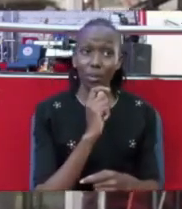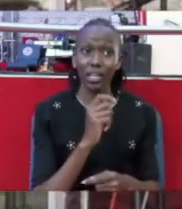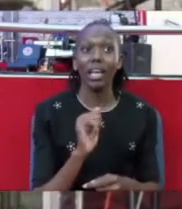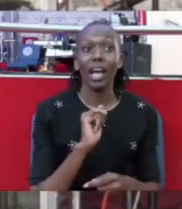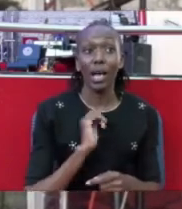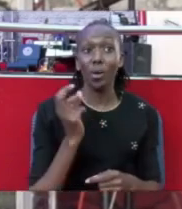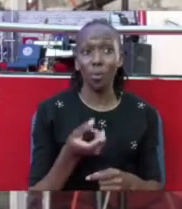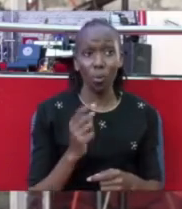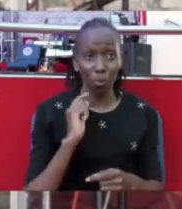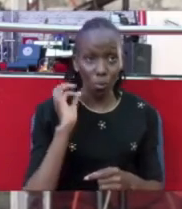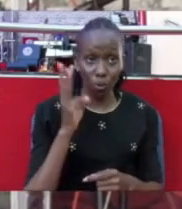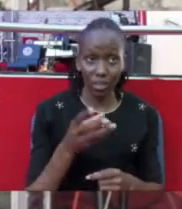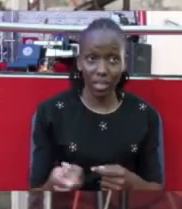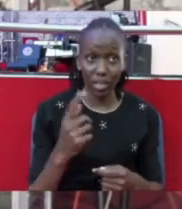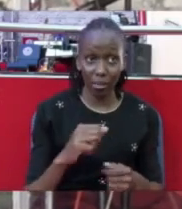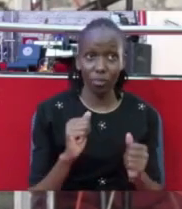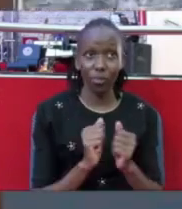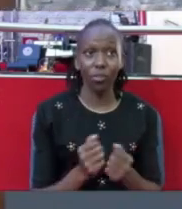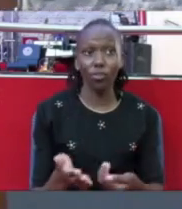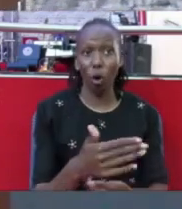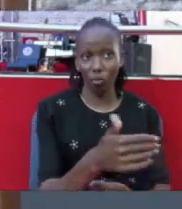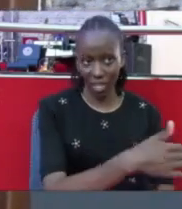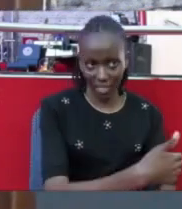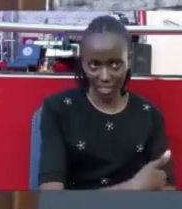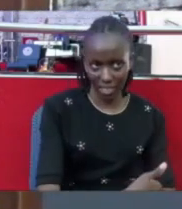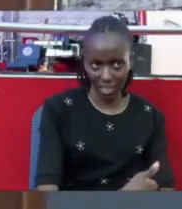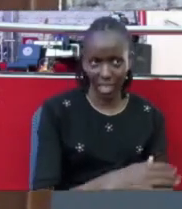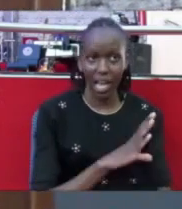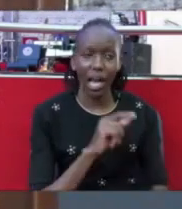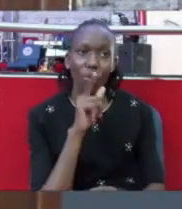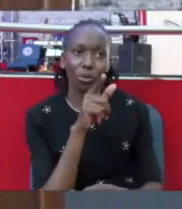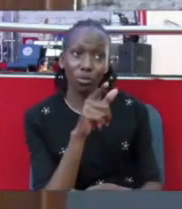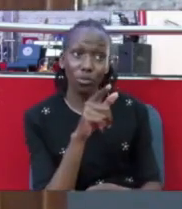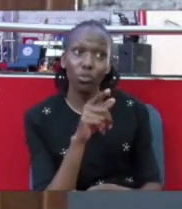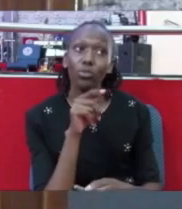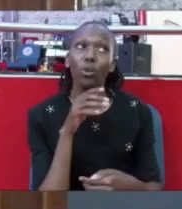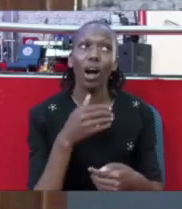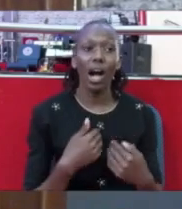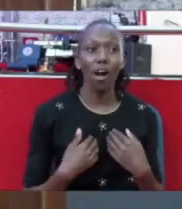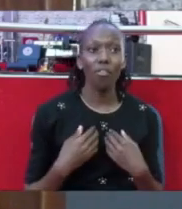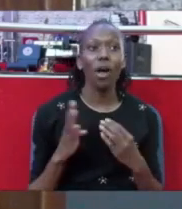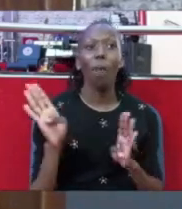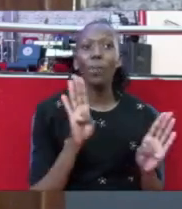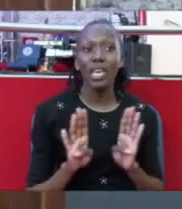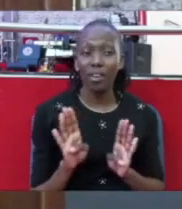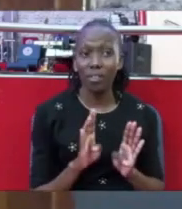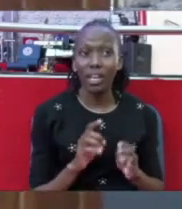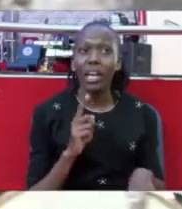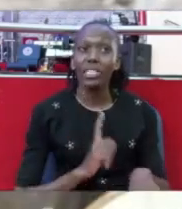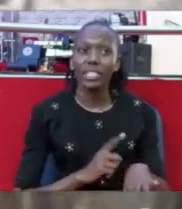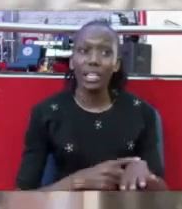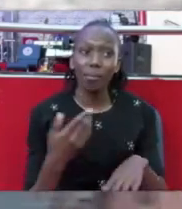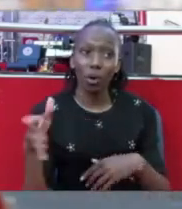na sadaka. I want you to have a habit. Ninataka when the Lord blesses you, kwamba Mungu akikubariki, come back